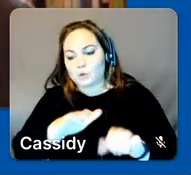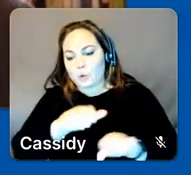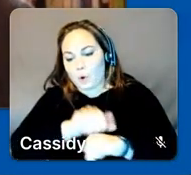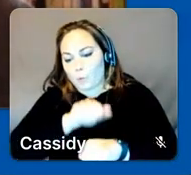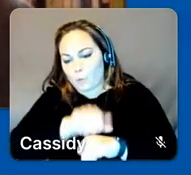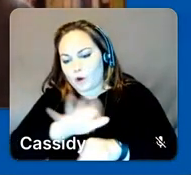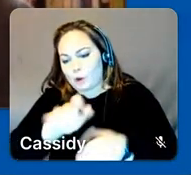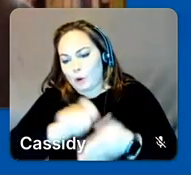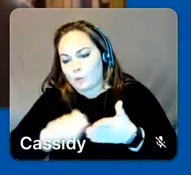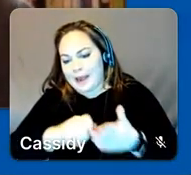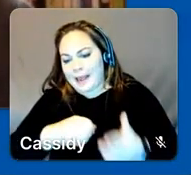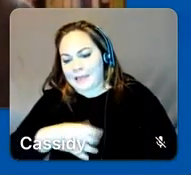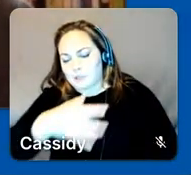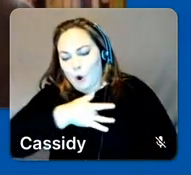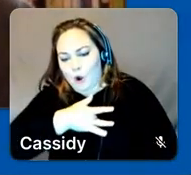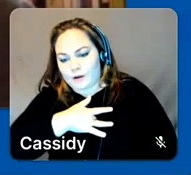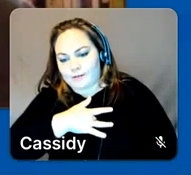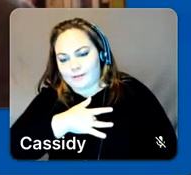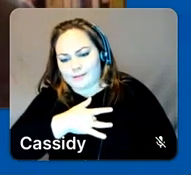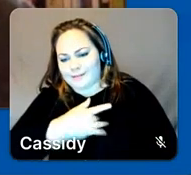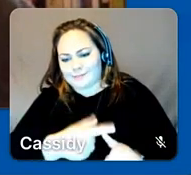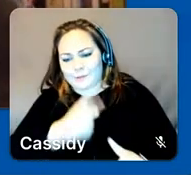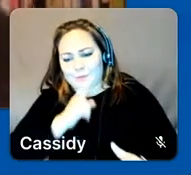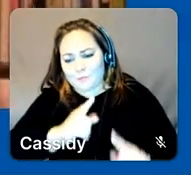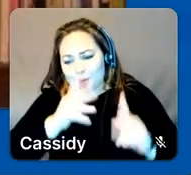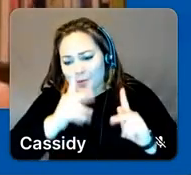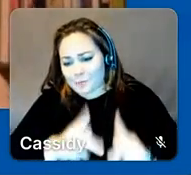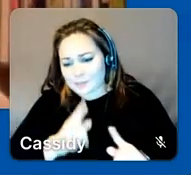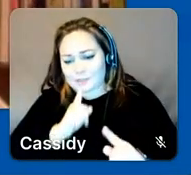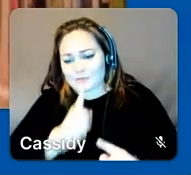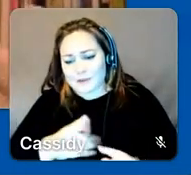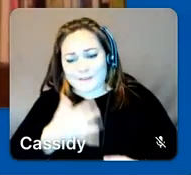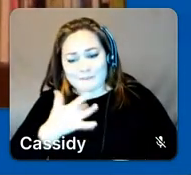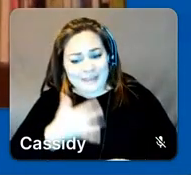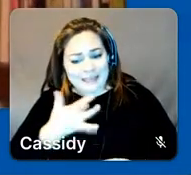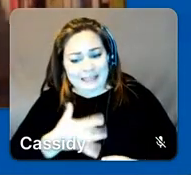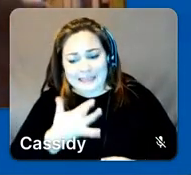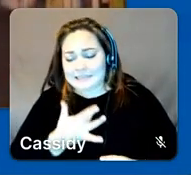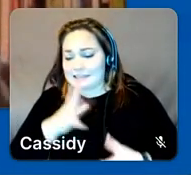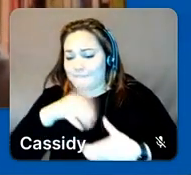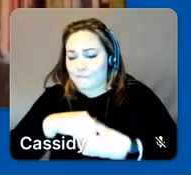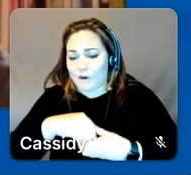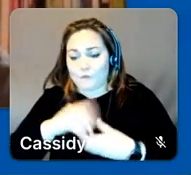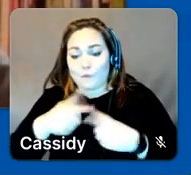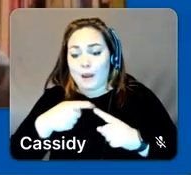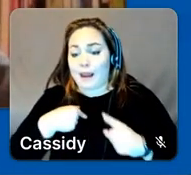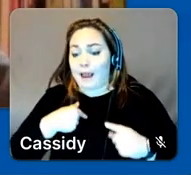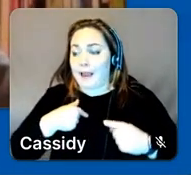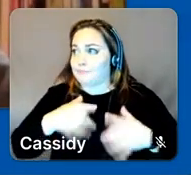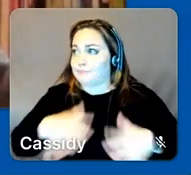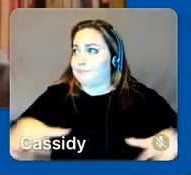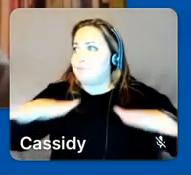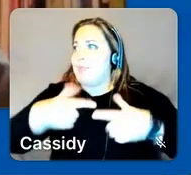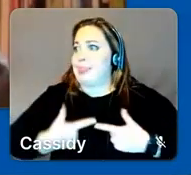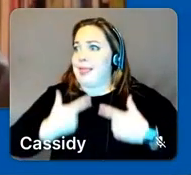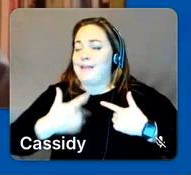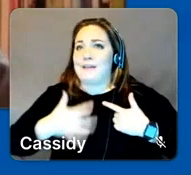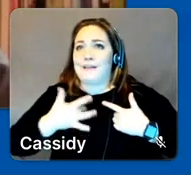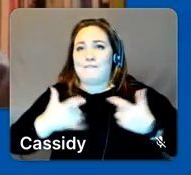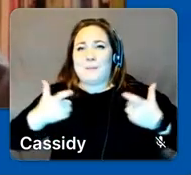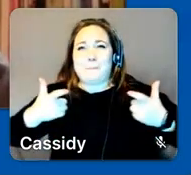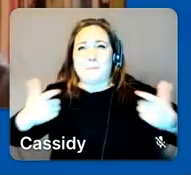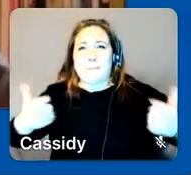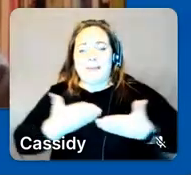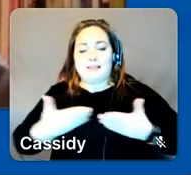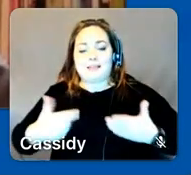core, is that it's coming from a real person with real feelings. And when I'm in life and doing anything and I am feeling big feelings, I